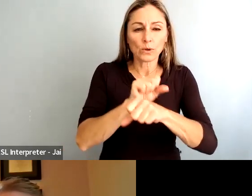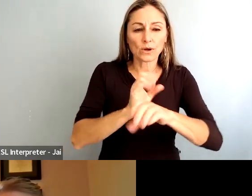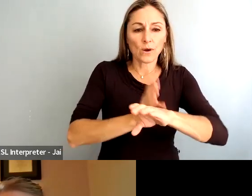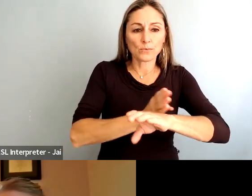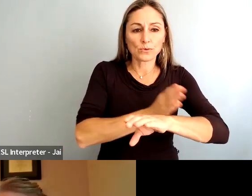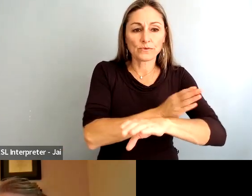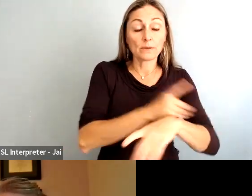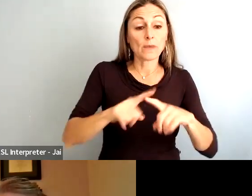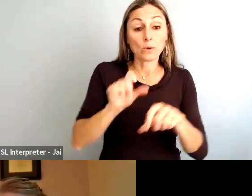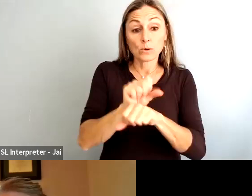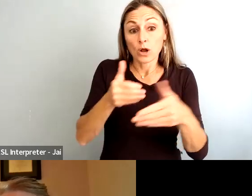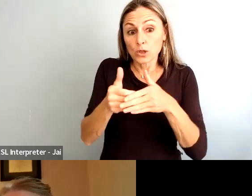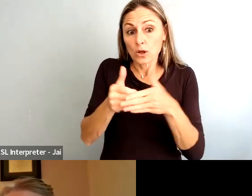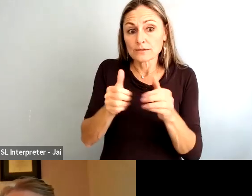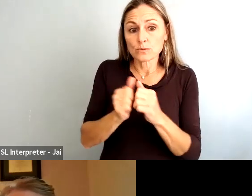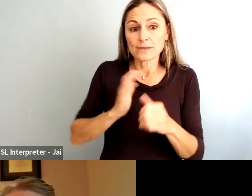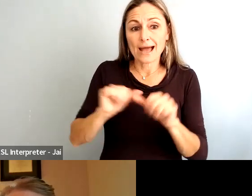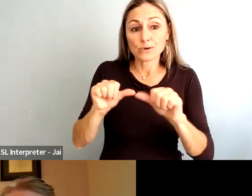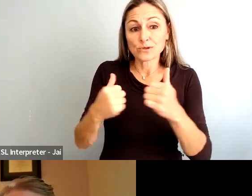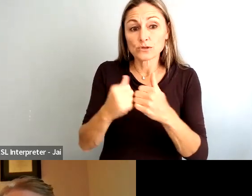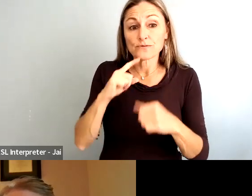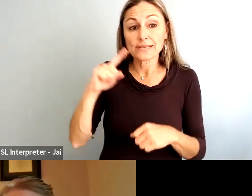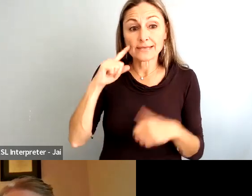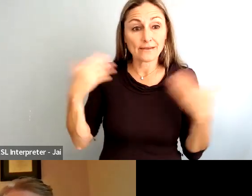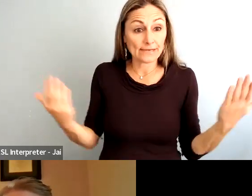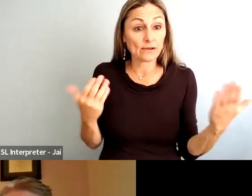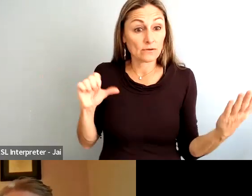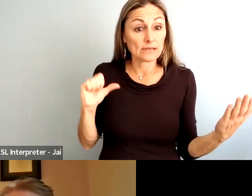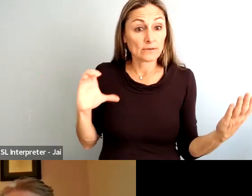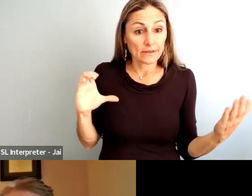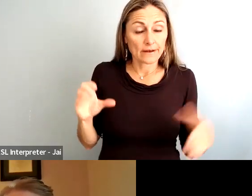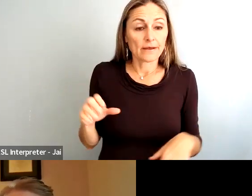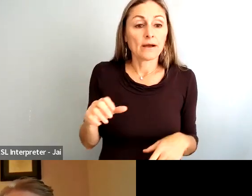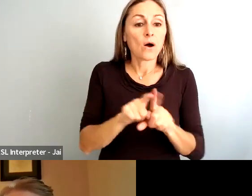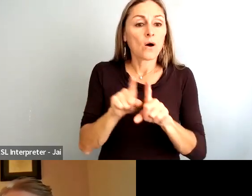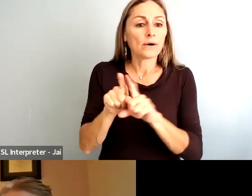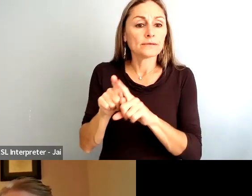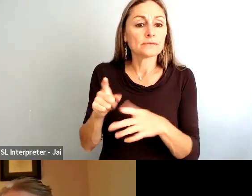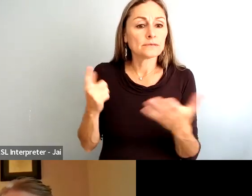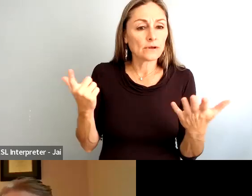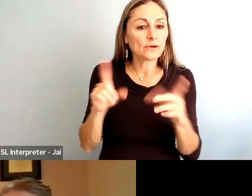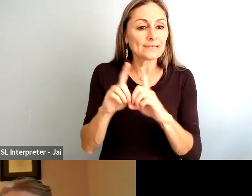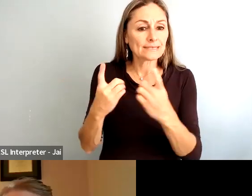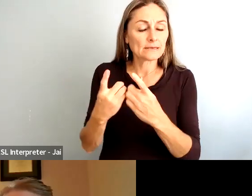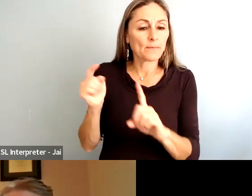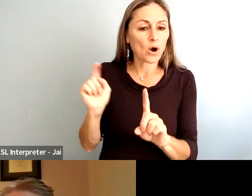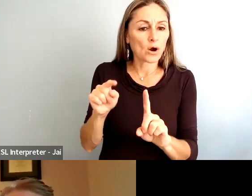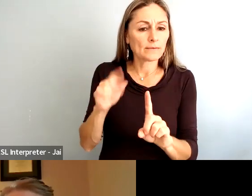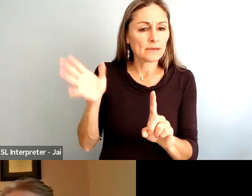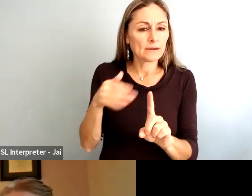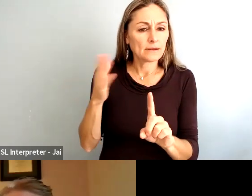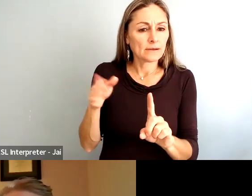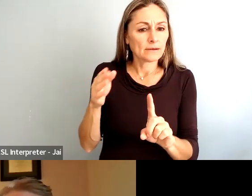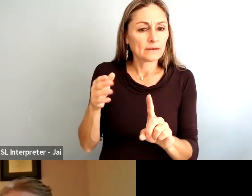also work very closely with our Association for the Deaf in South Carolina. And then also there is a department